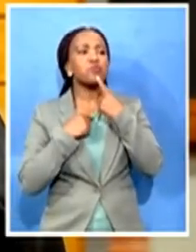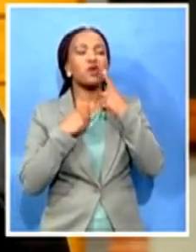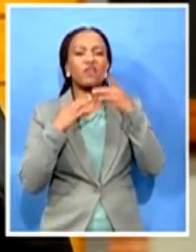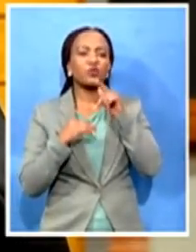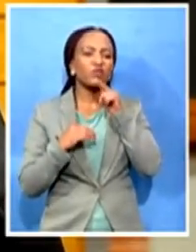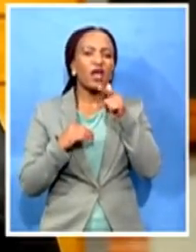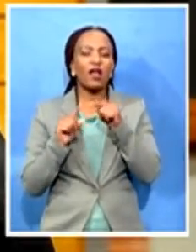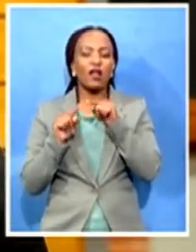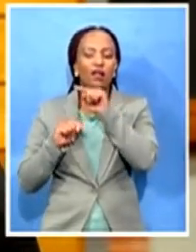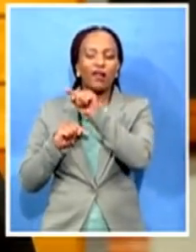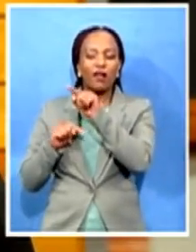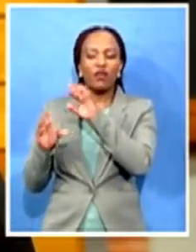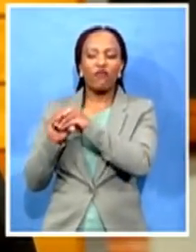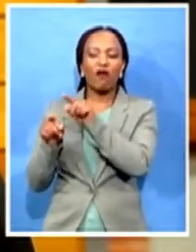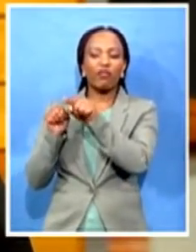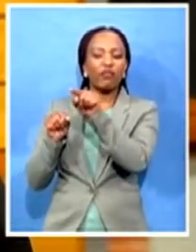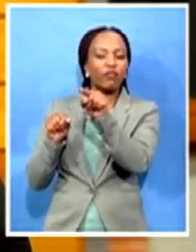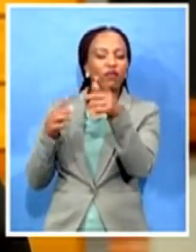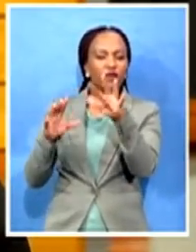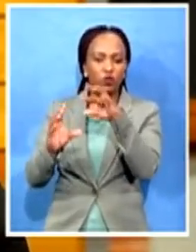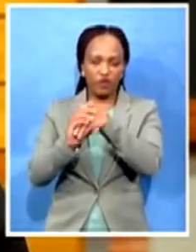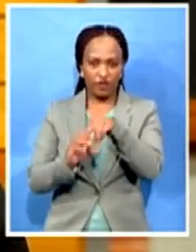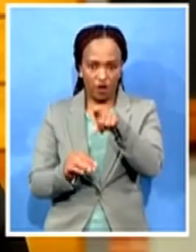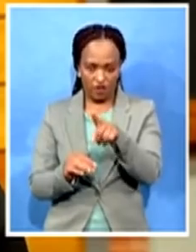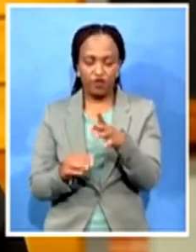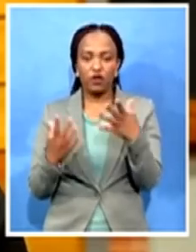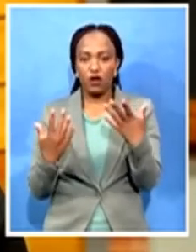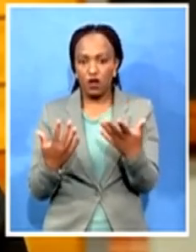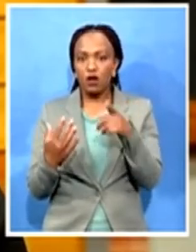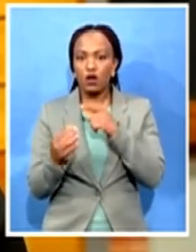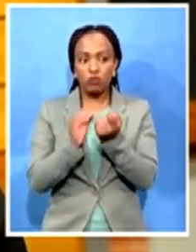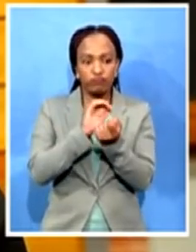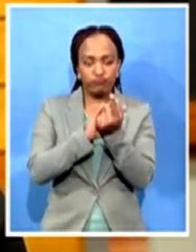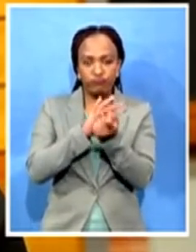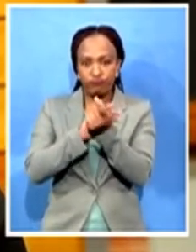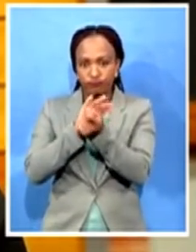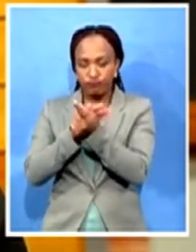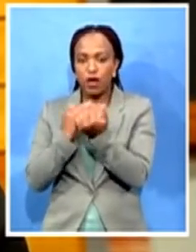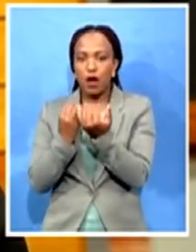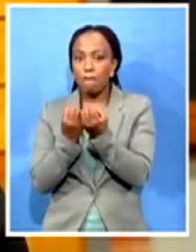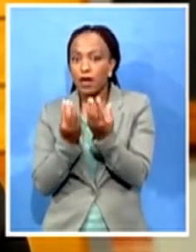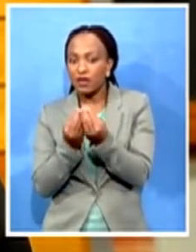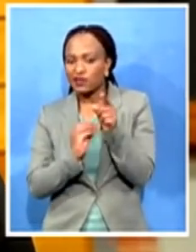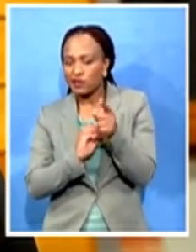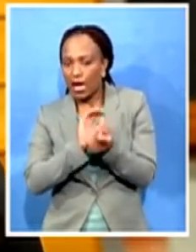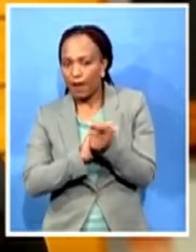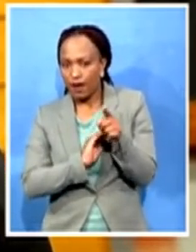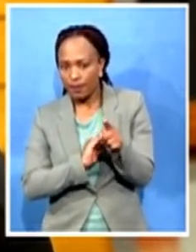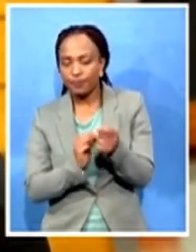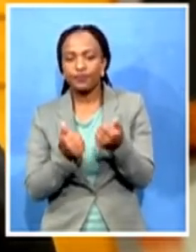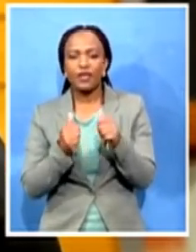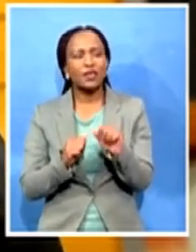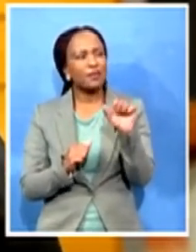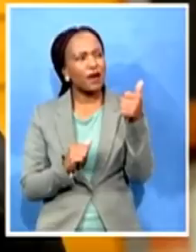charges, which are now seem to be emanating and originating. And there's also been matters with the Special Investigation